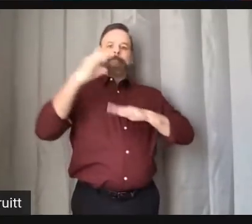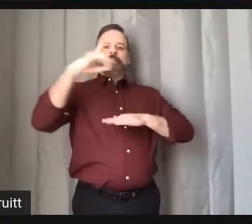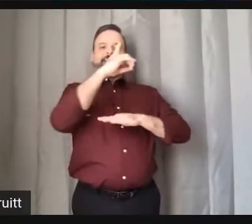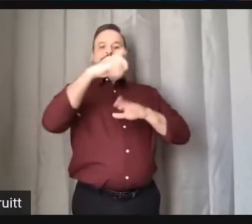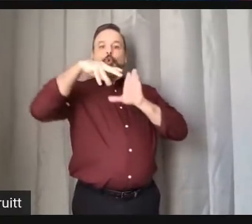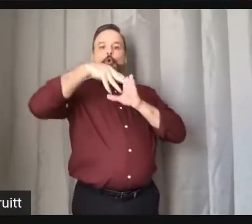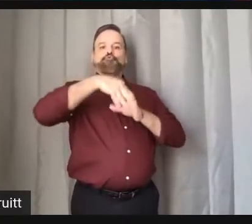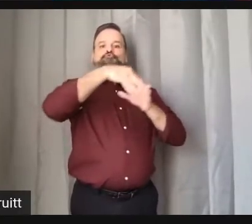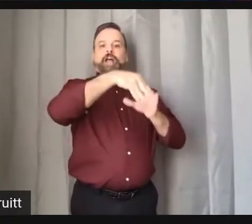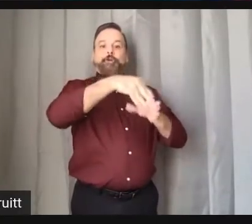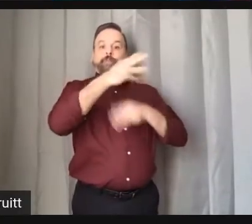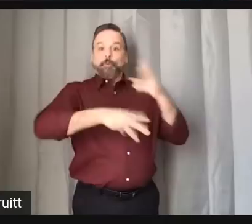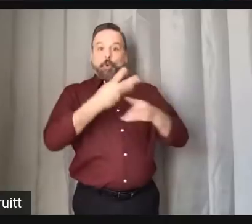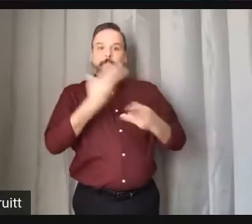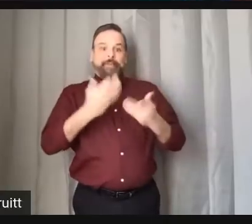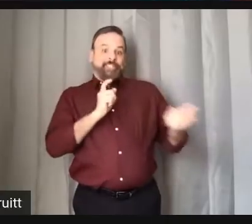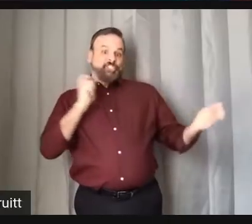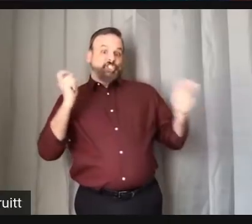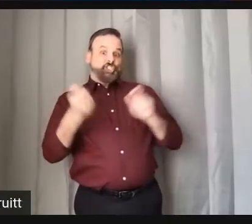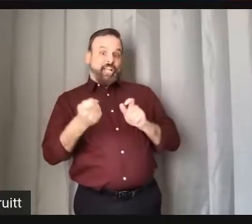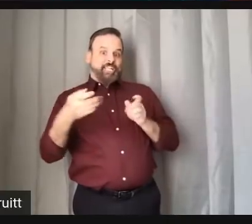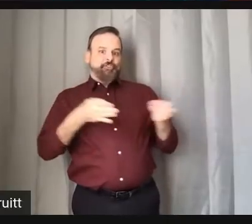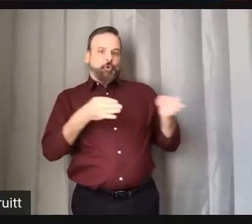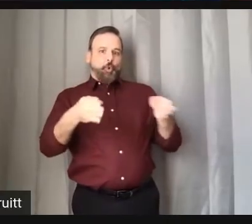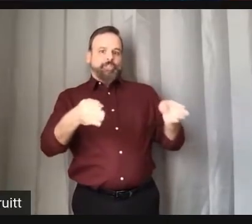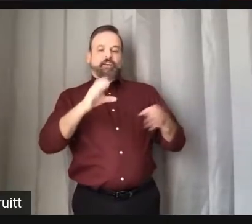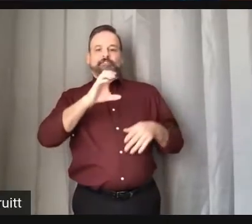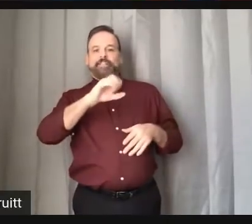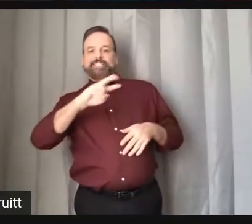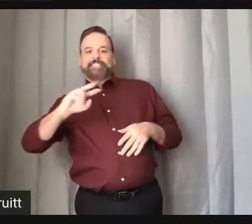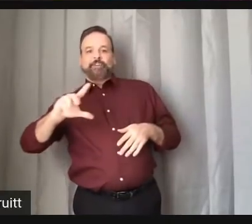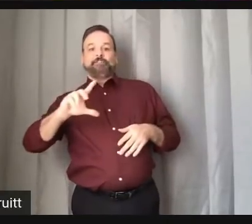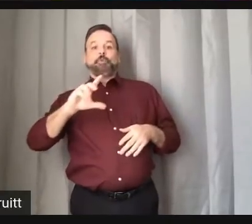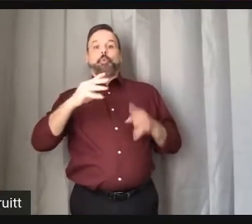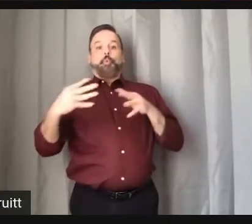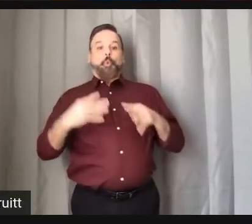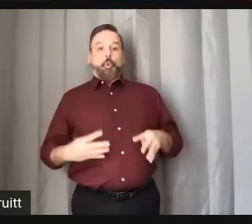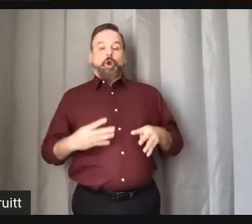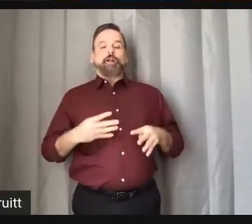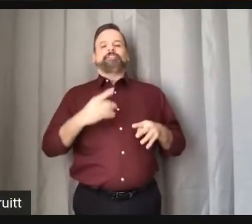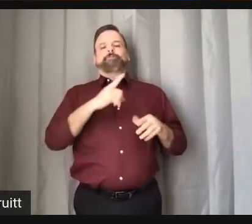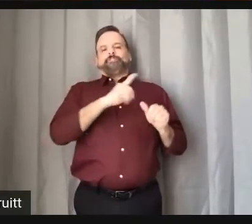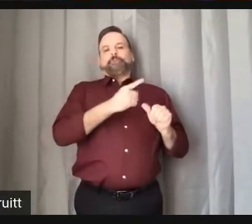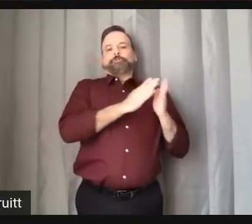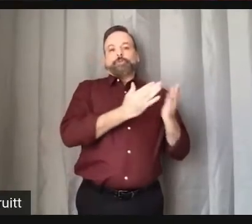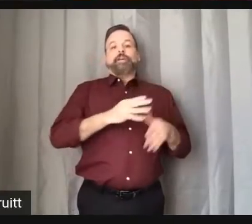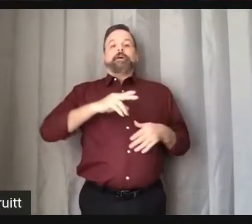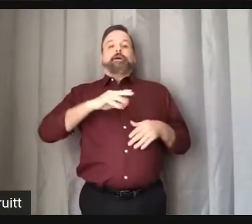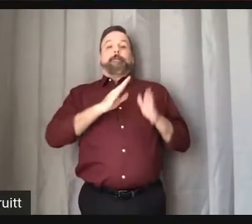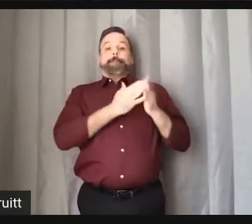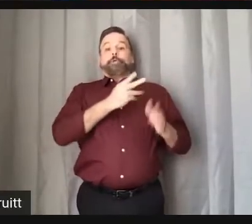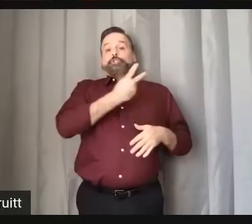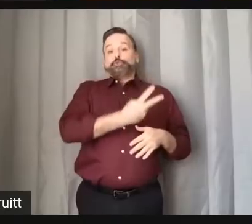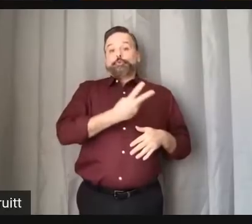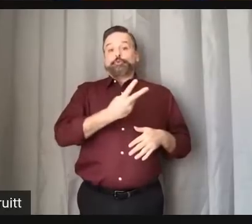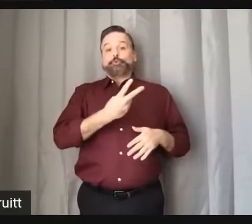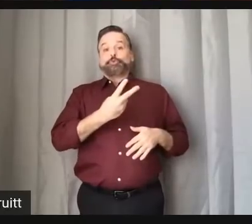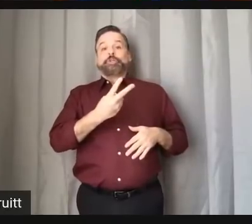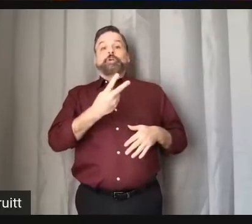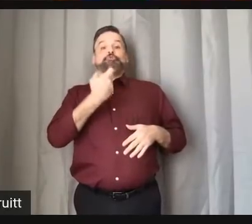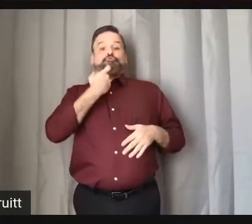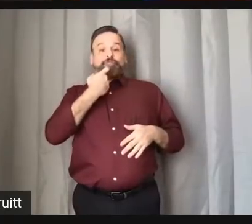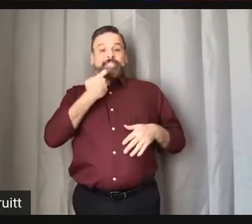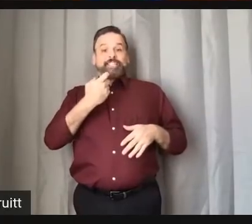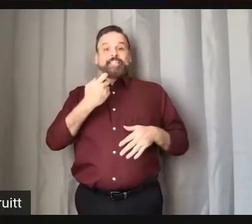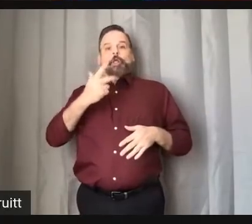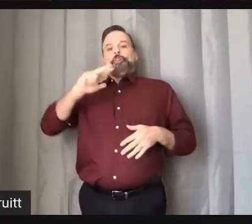Civil War. So that was book one. Book two and three. Oh, that's book three. Book two came out. Book three